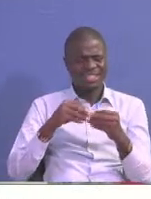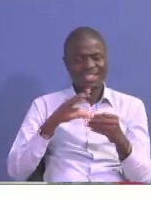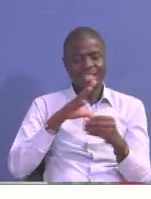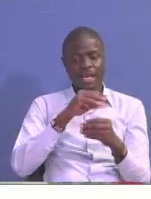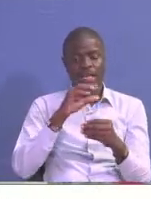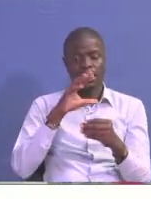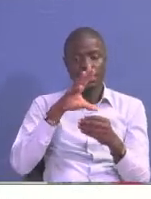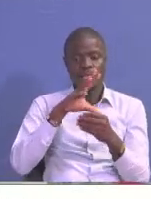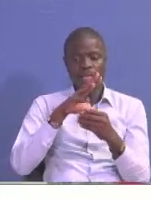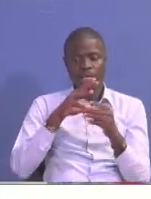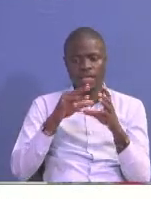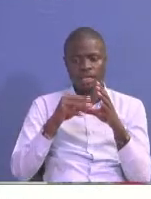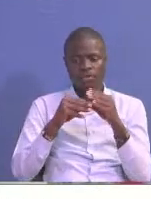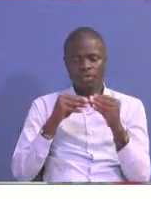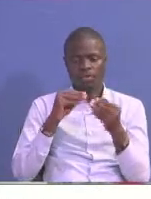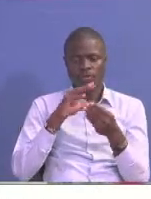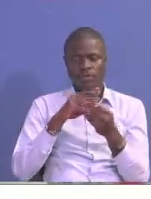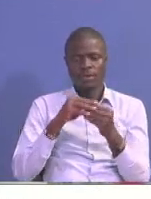innovations.